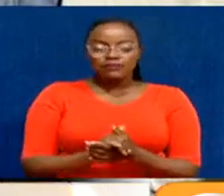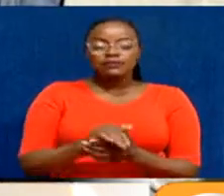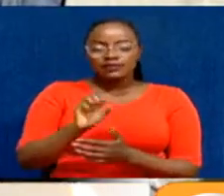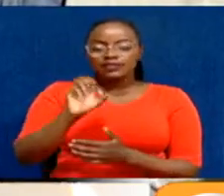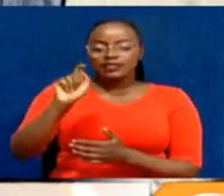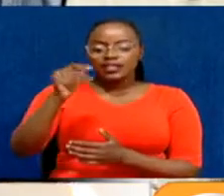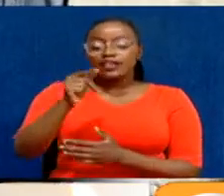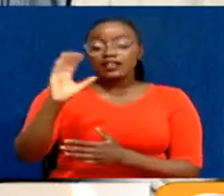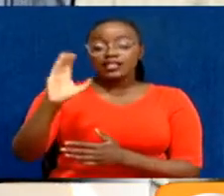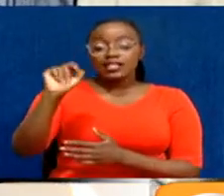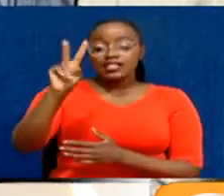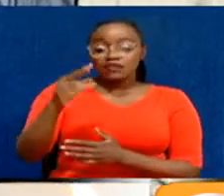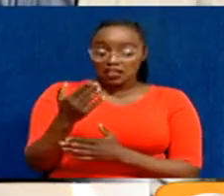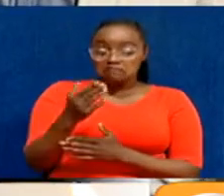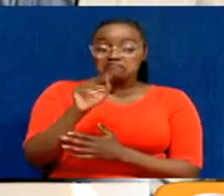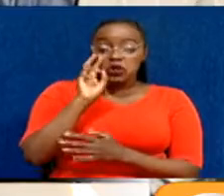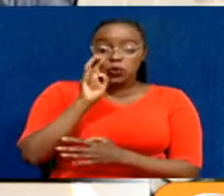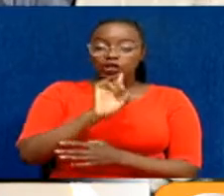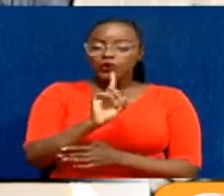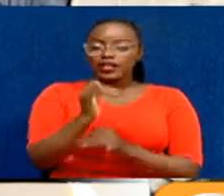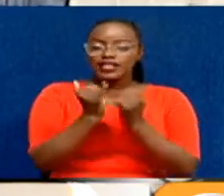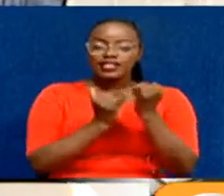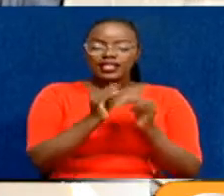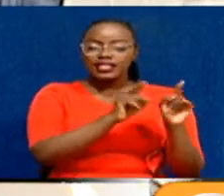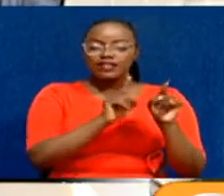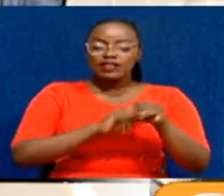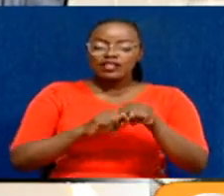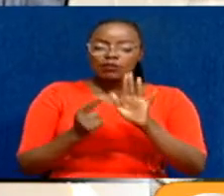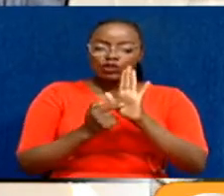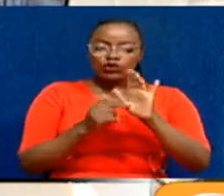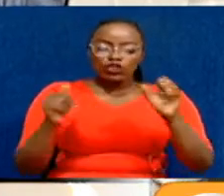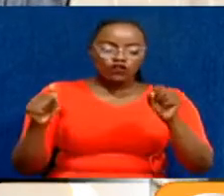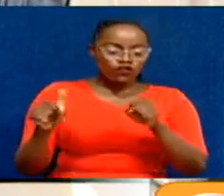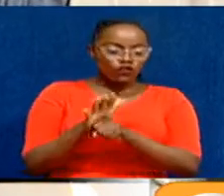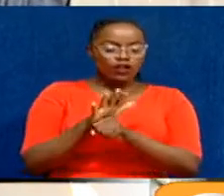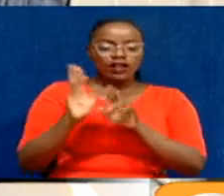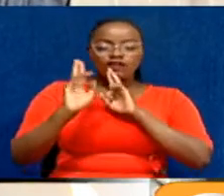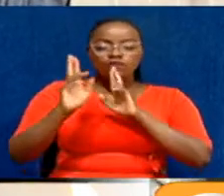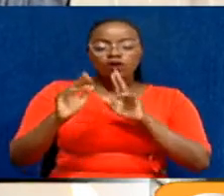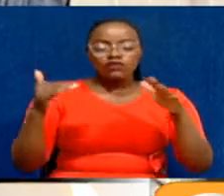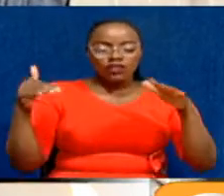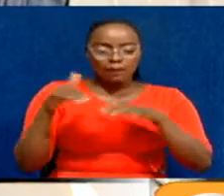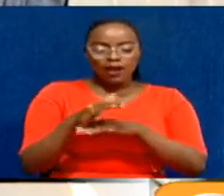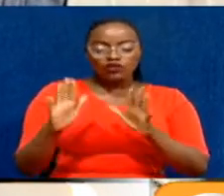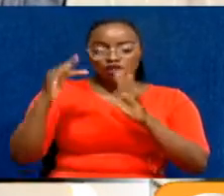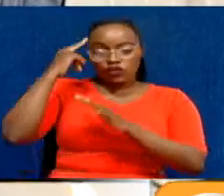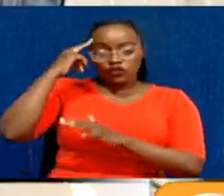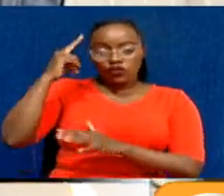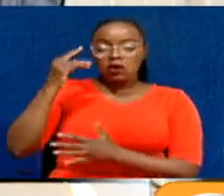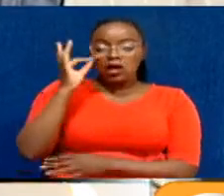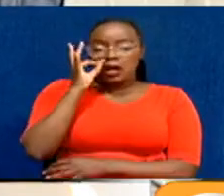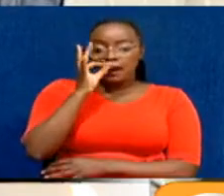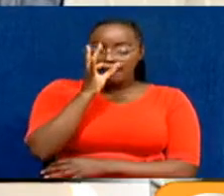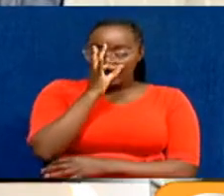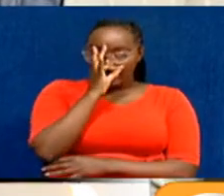Seth. Indeed, Citizen TV is the channel to watch on Saturday as we bring you comprehensive coverage of the burial ceremony of the late retired